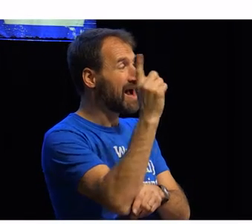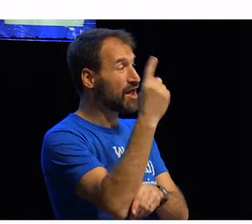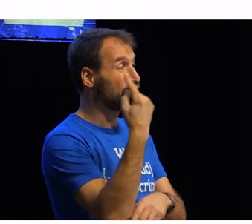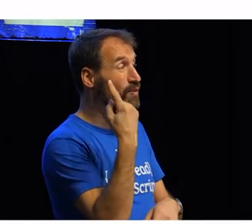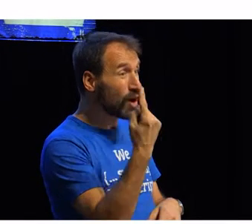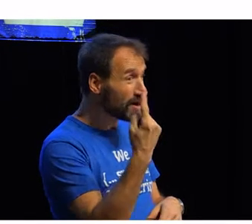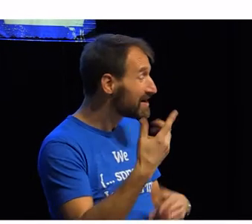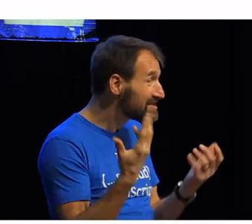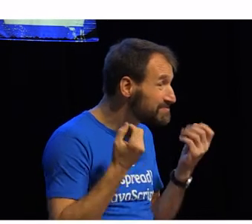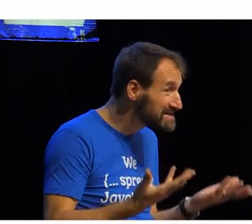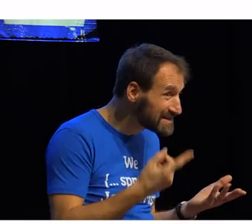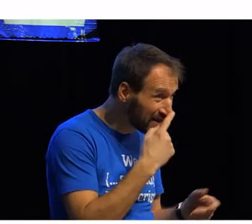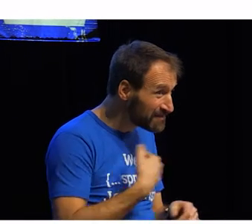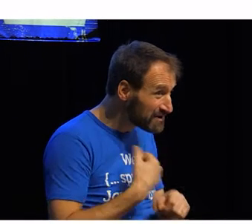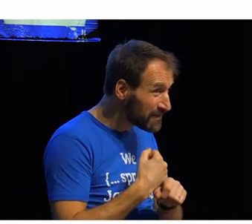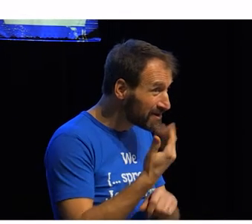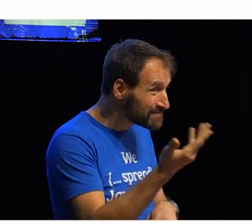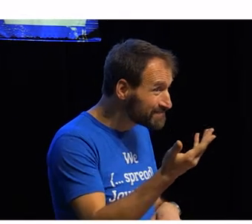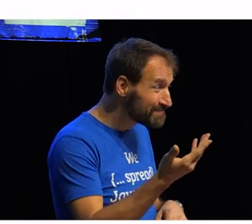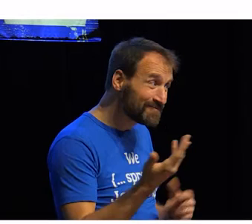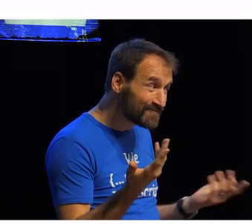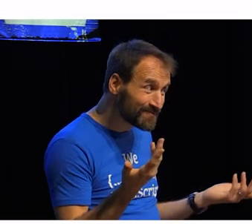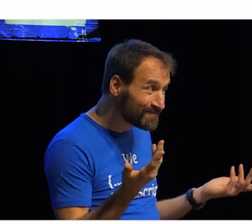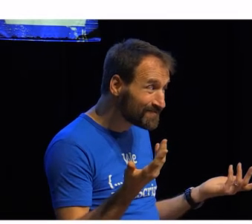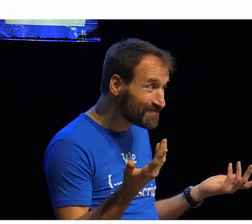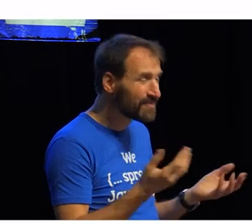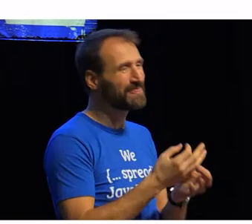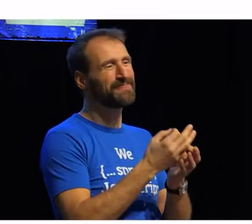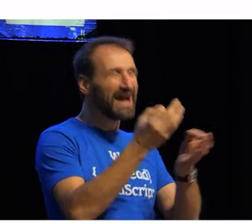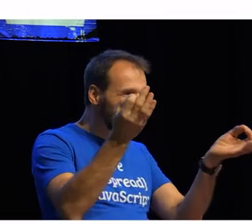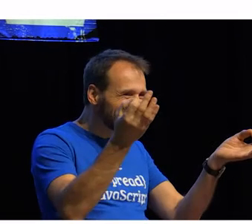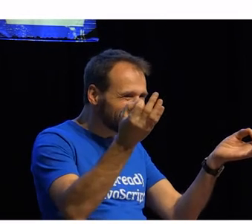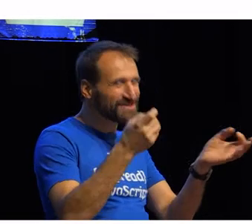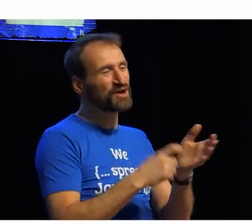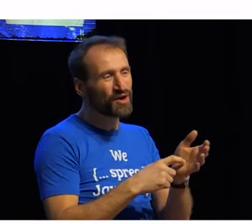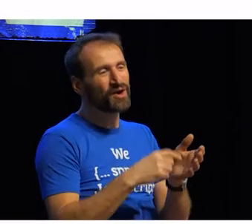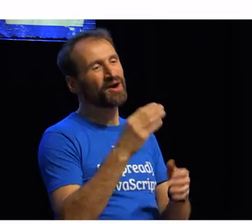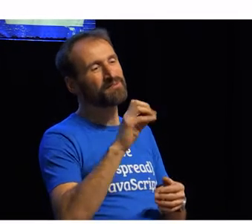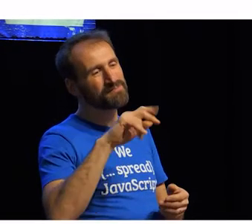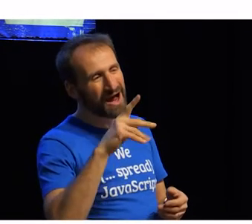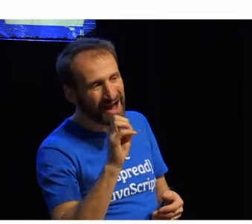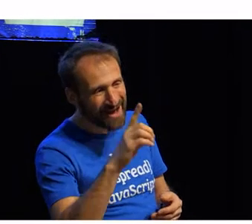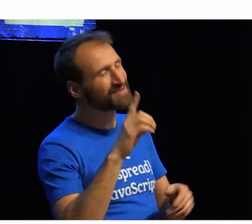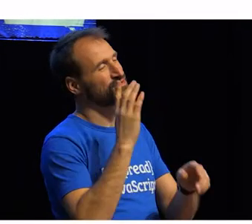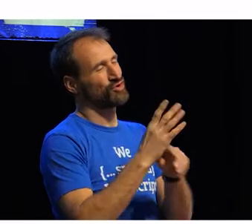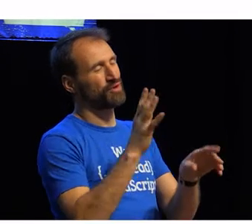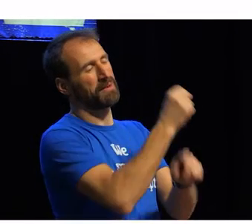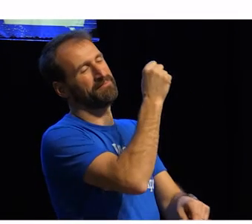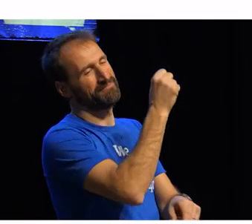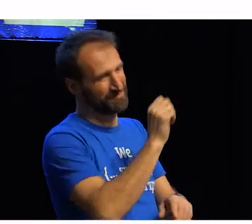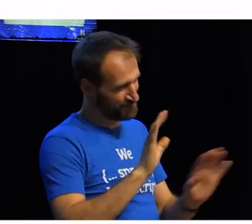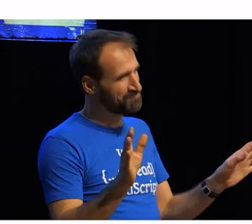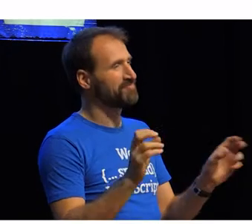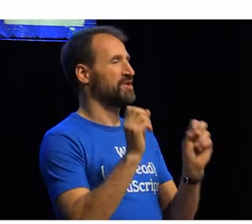happens here if I do this no nothing because mark catches this and again the sanitize function is quite comprehensive